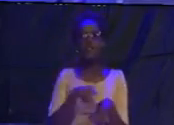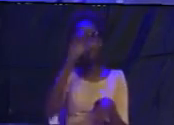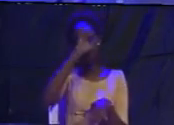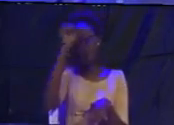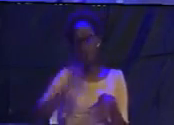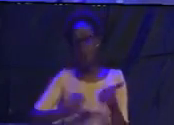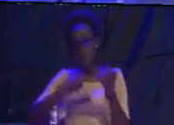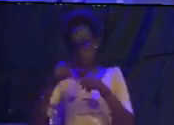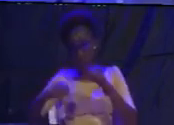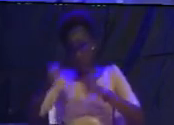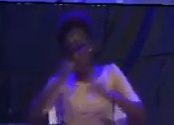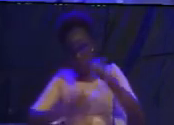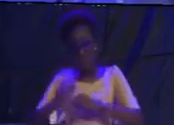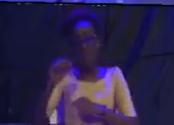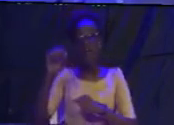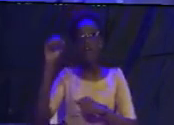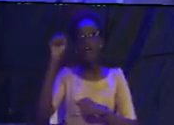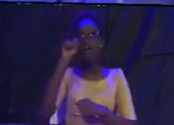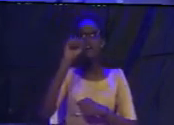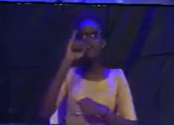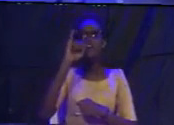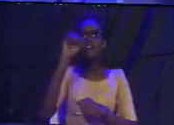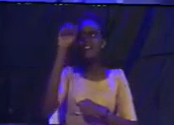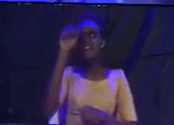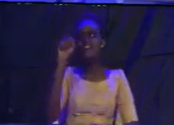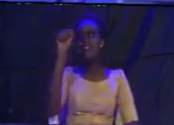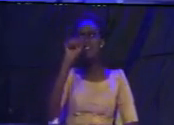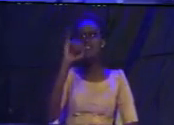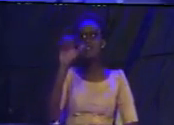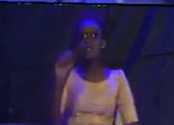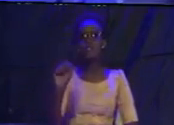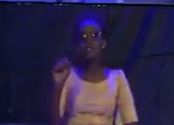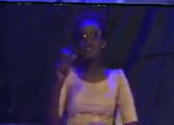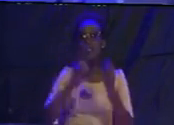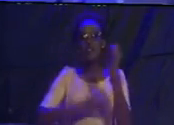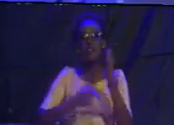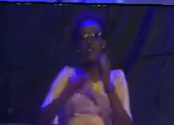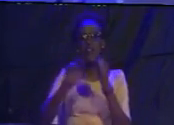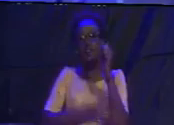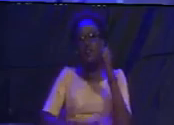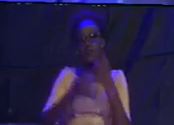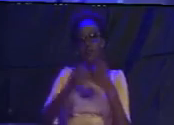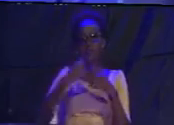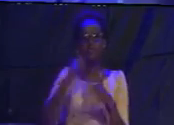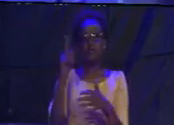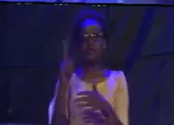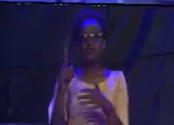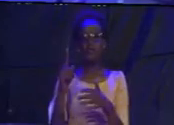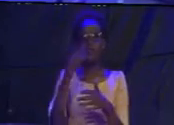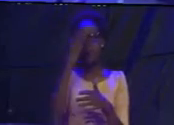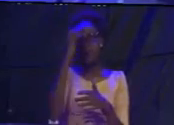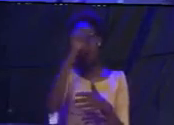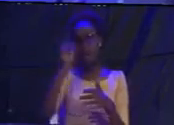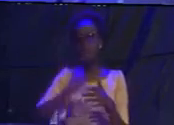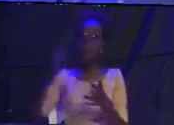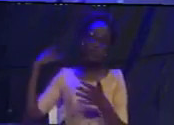Africa invaded many other Asian nations. It had men of incredible intelligence. It